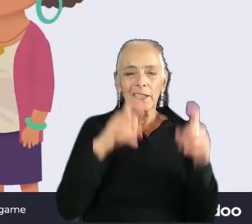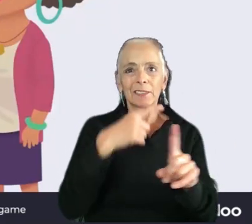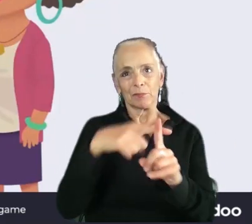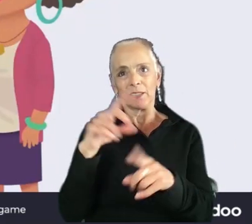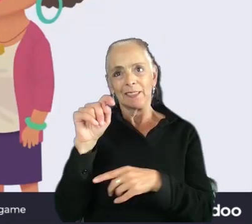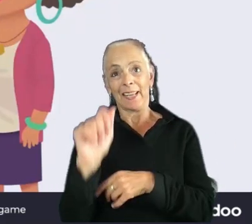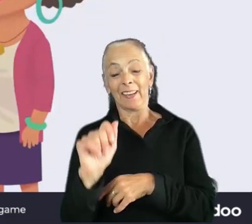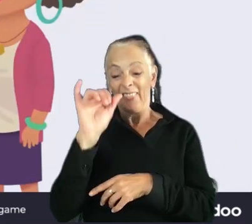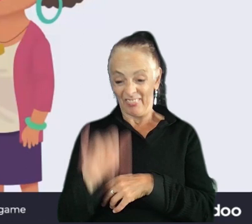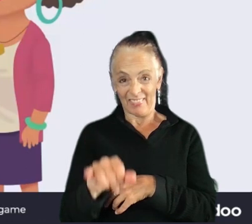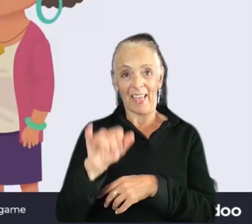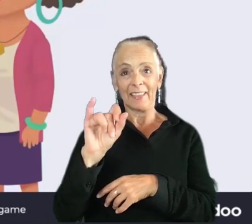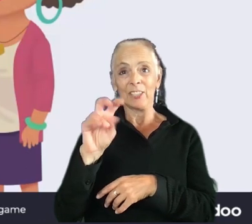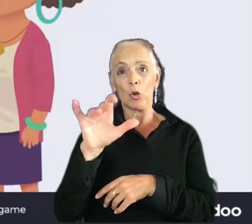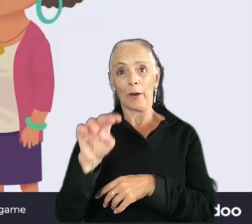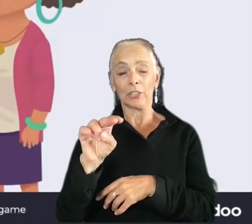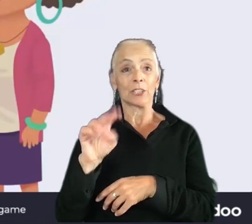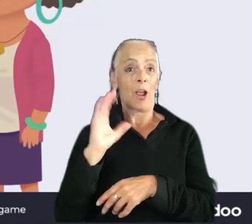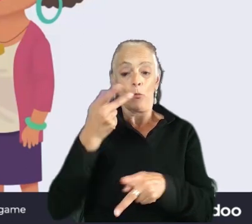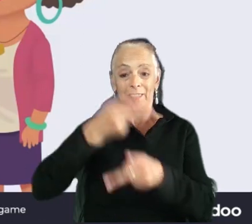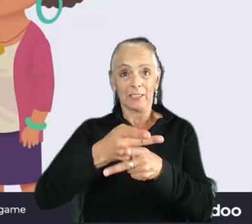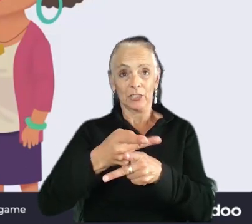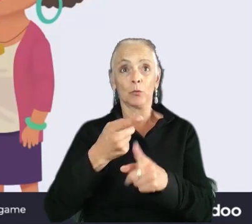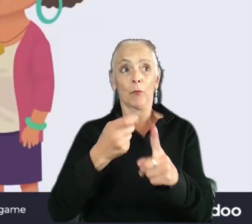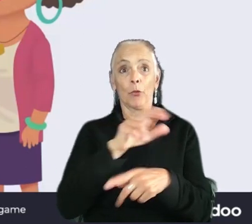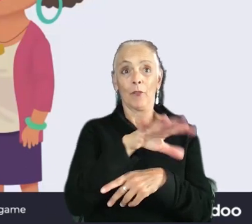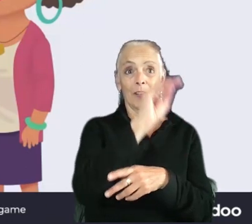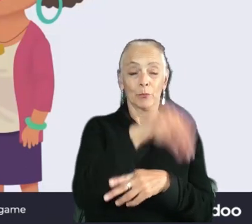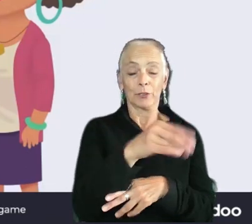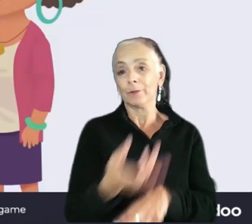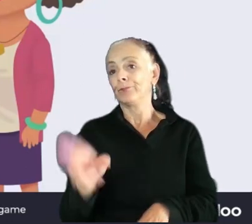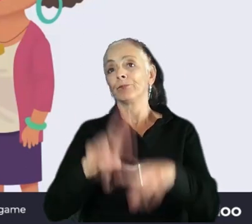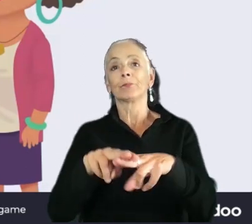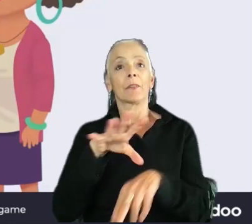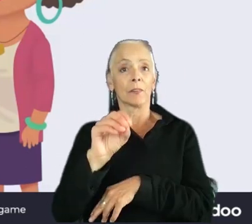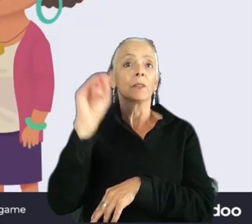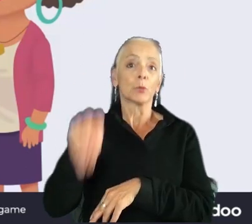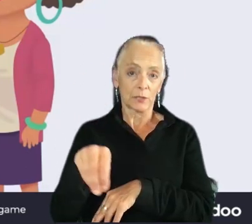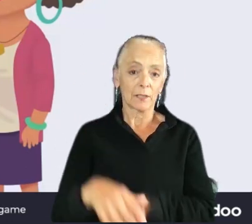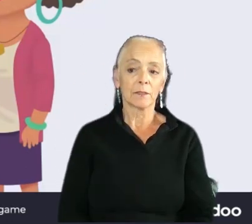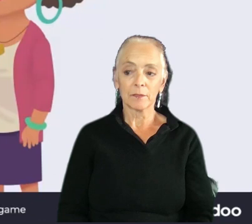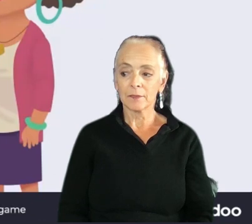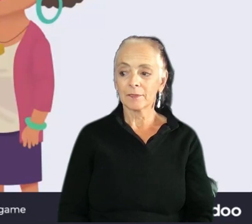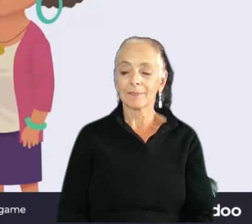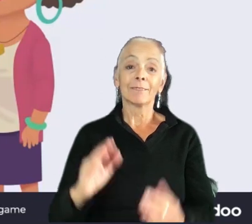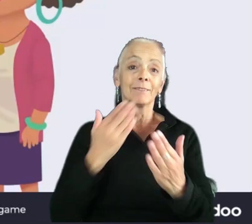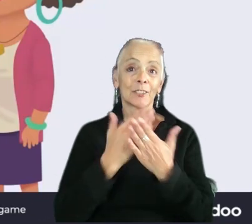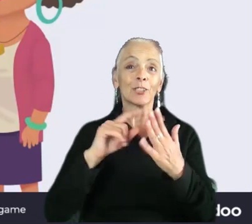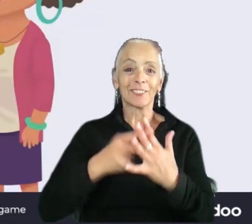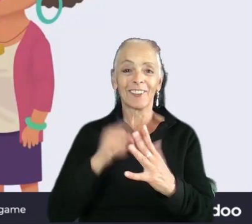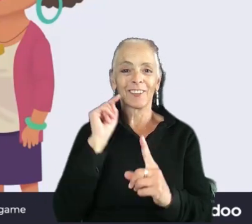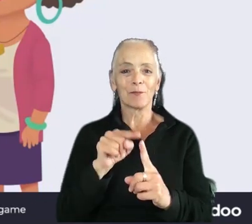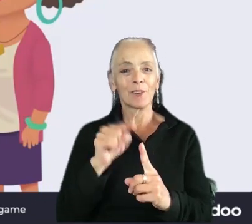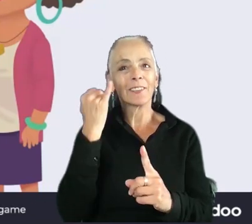this iteration, our day one retention went from 35% to 50%. I think a good starting point when you are